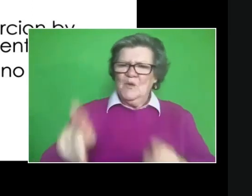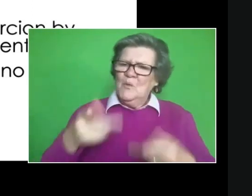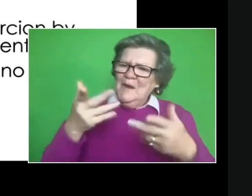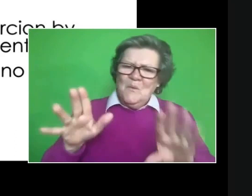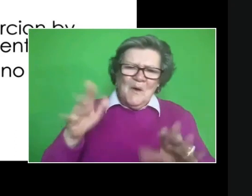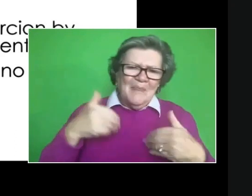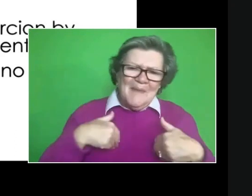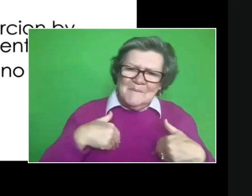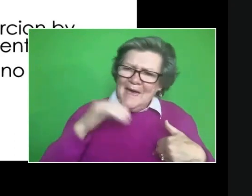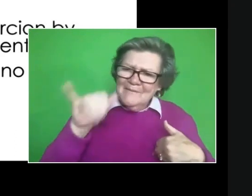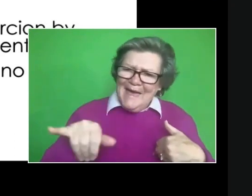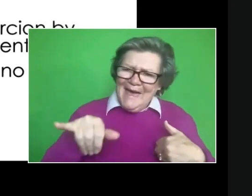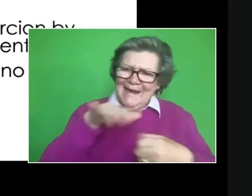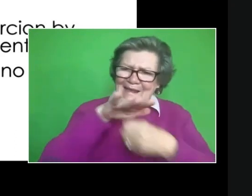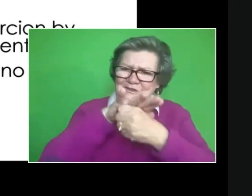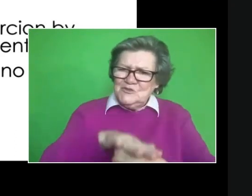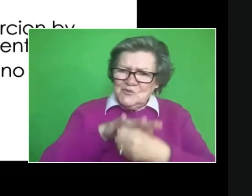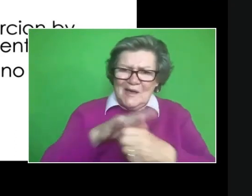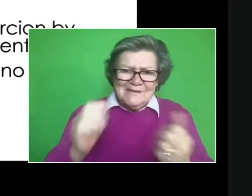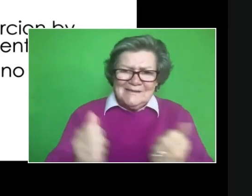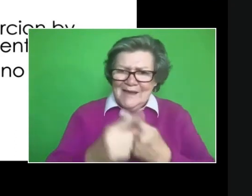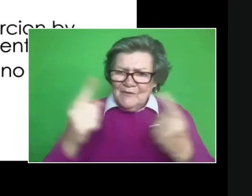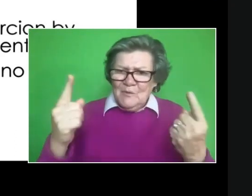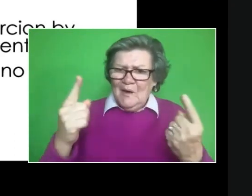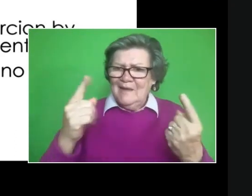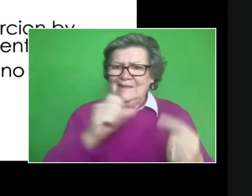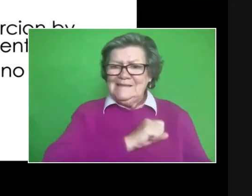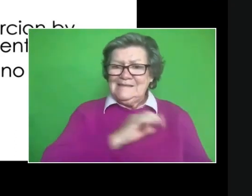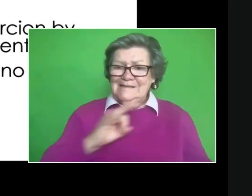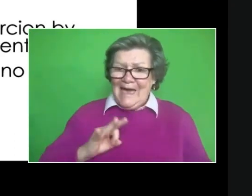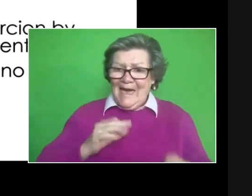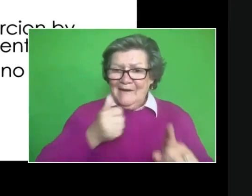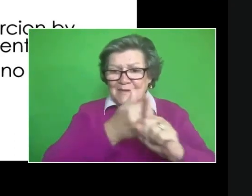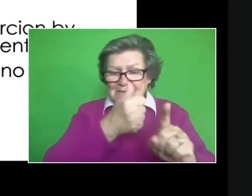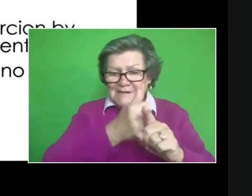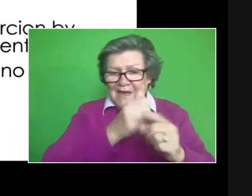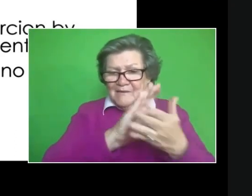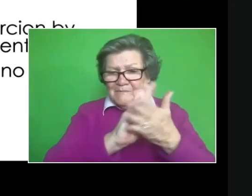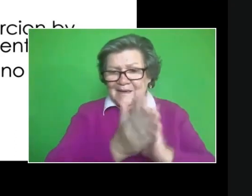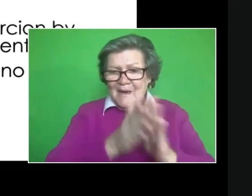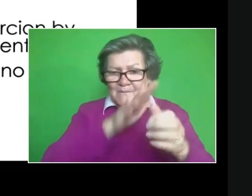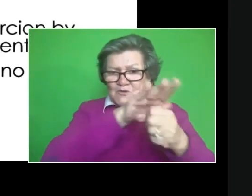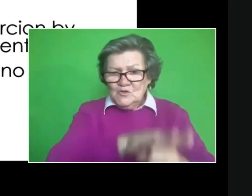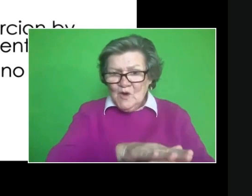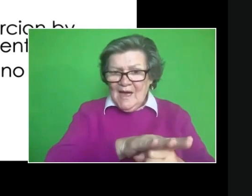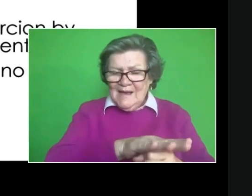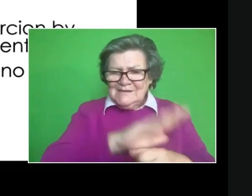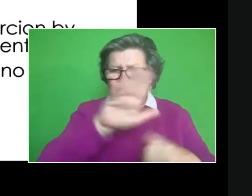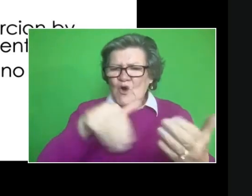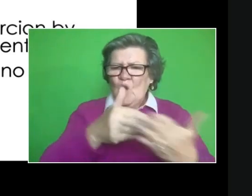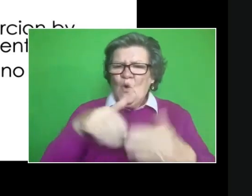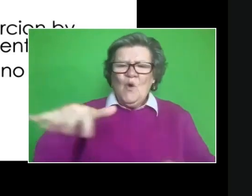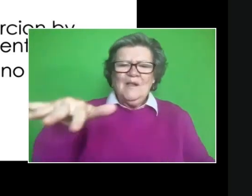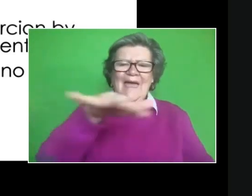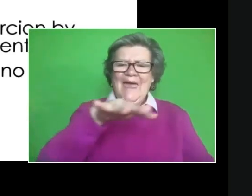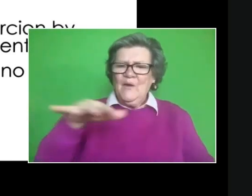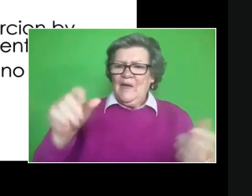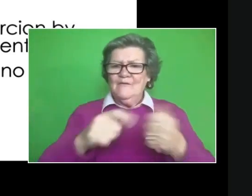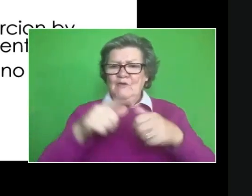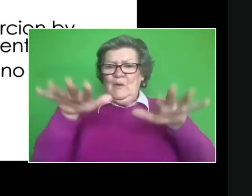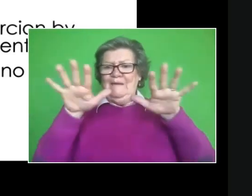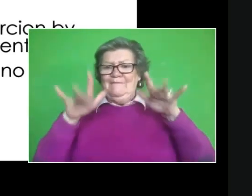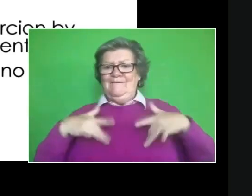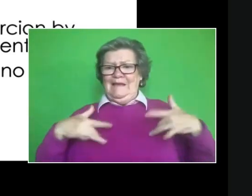stresses everyone out. It stresses staff out. It can stress the whole milieu out. And that in itself